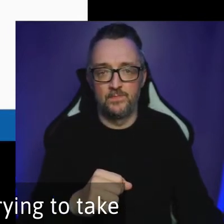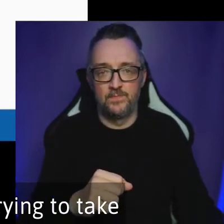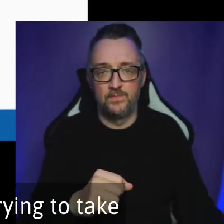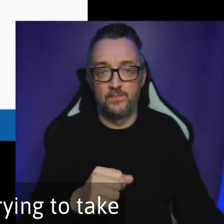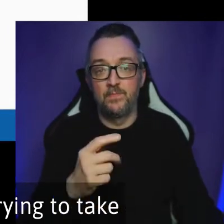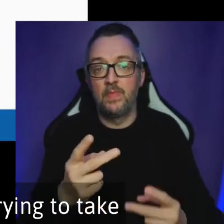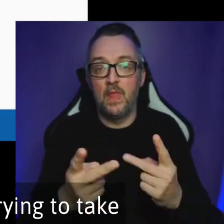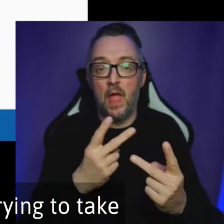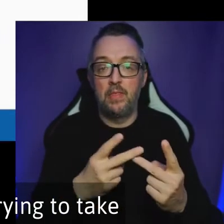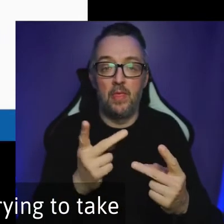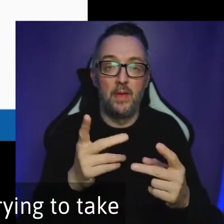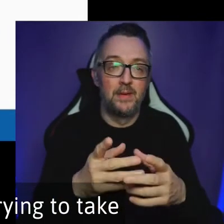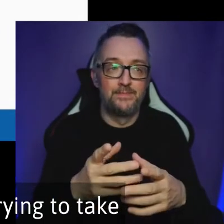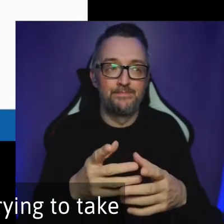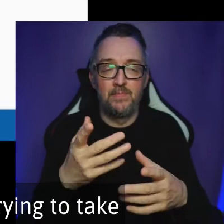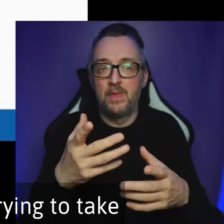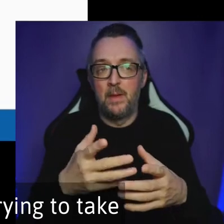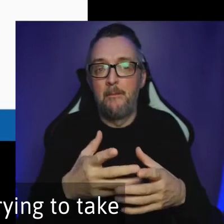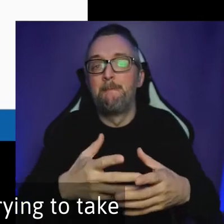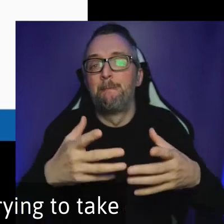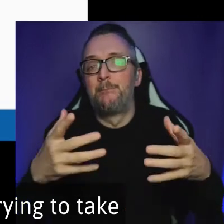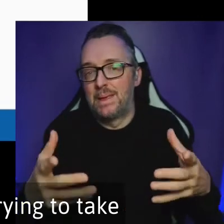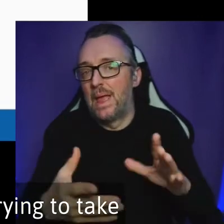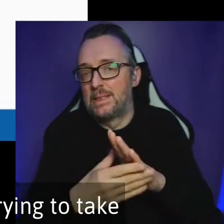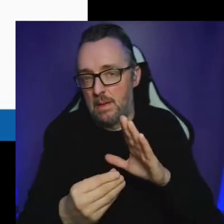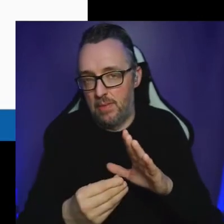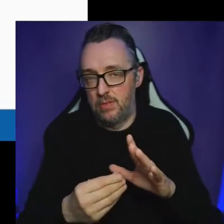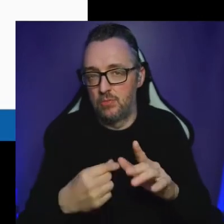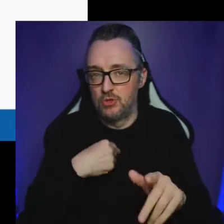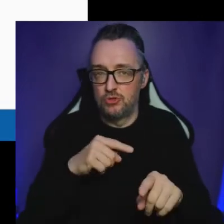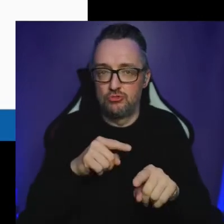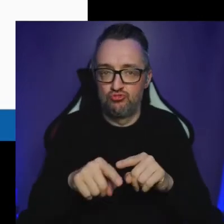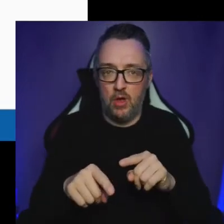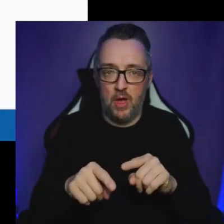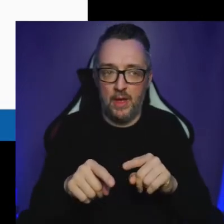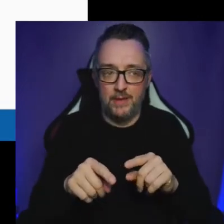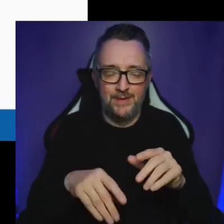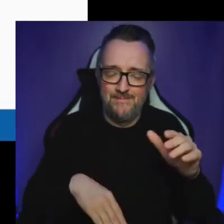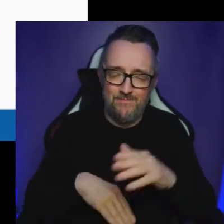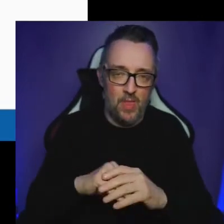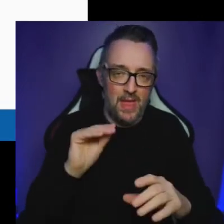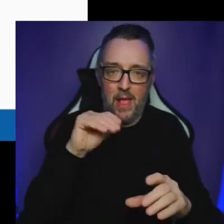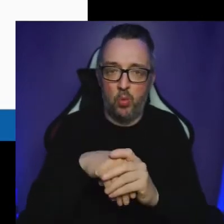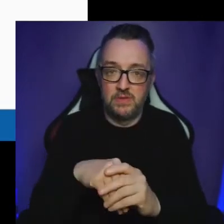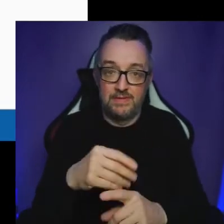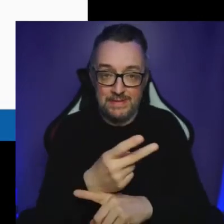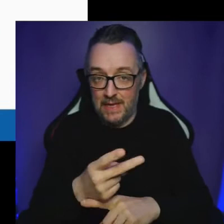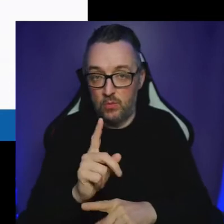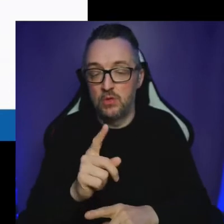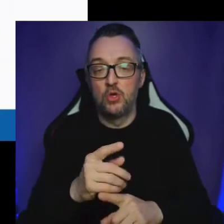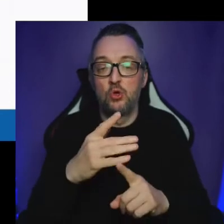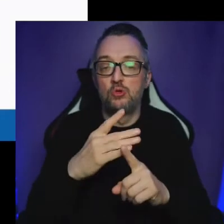Another slightly larger example of where we're trying to take a very strong inclusive design approach is within the Social Security